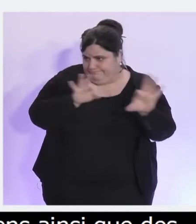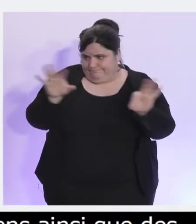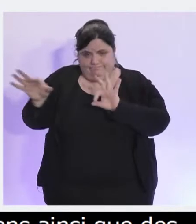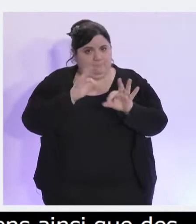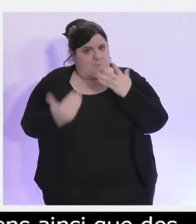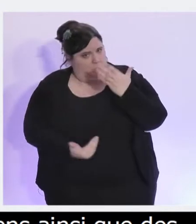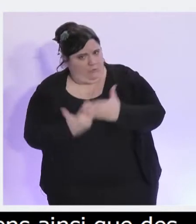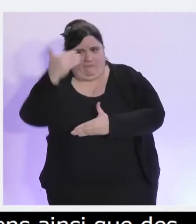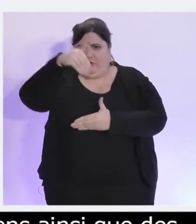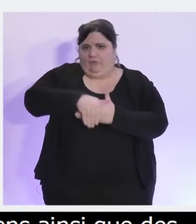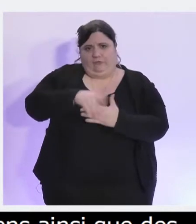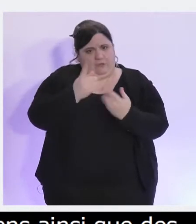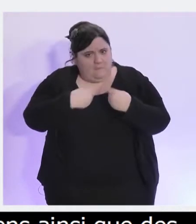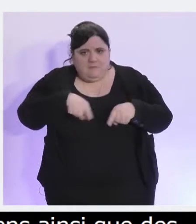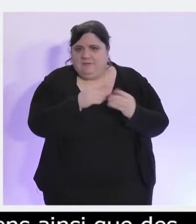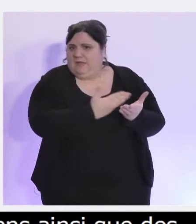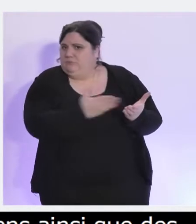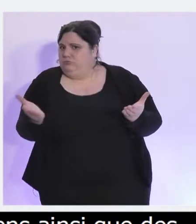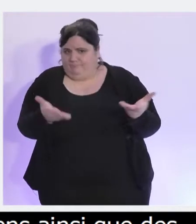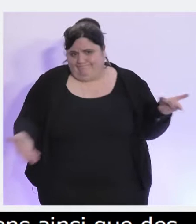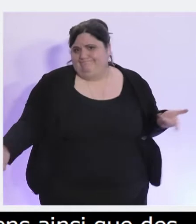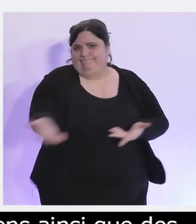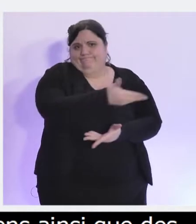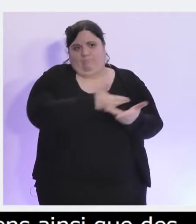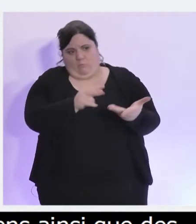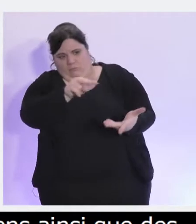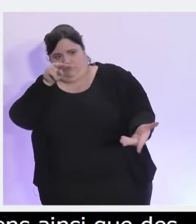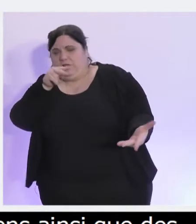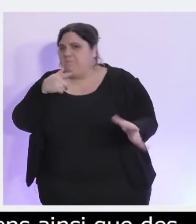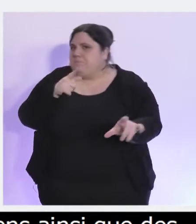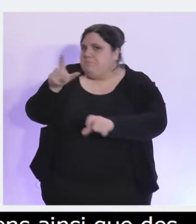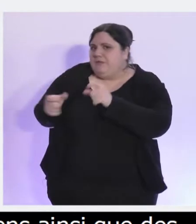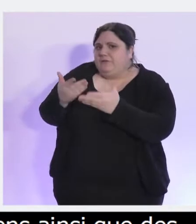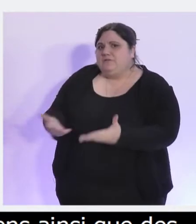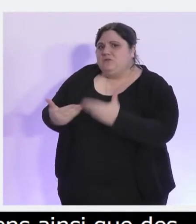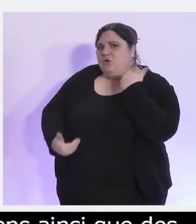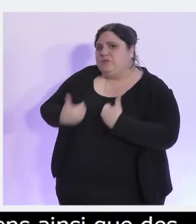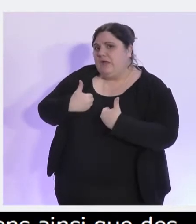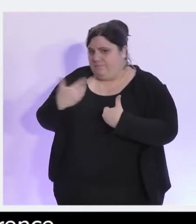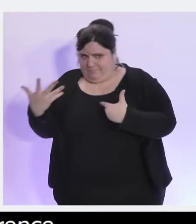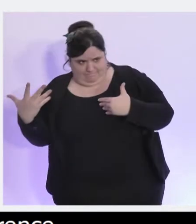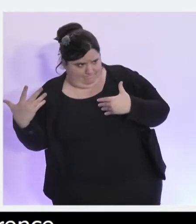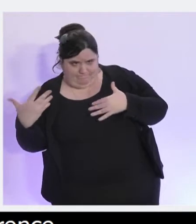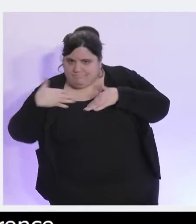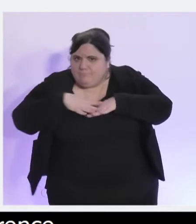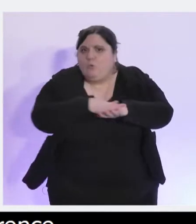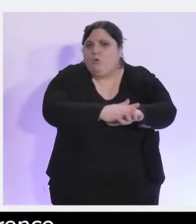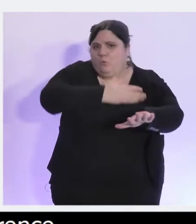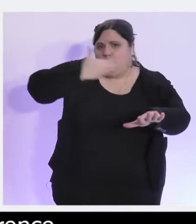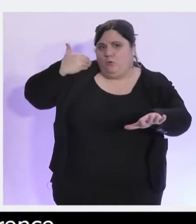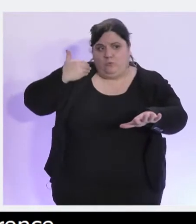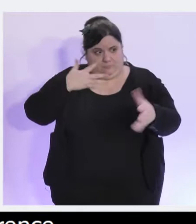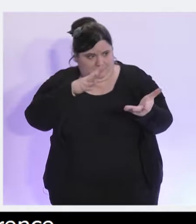conference on disabilities. The objective was to talk about possible actions in order to strengthen the participation of